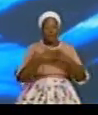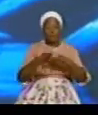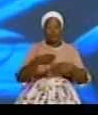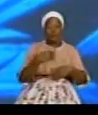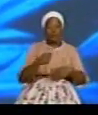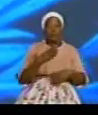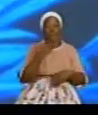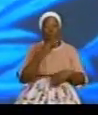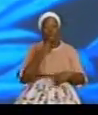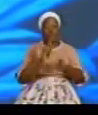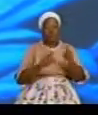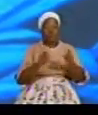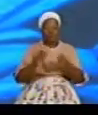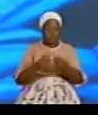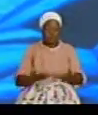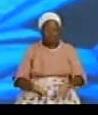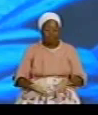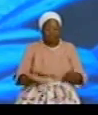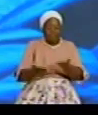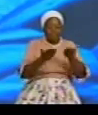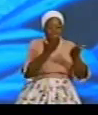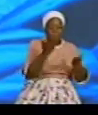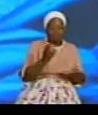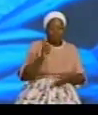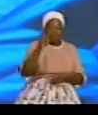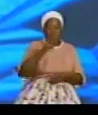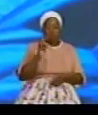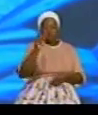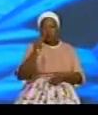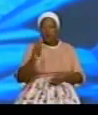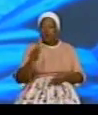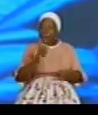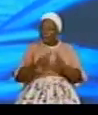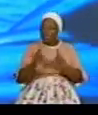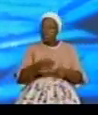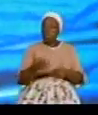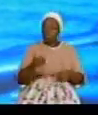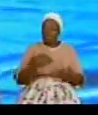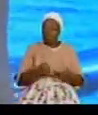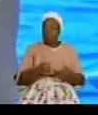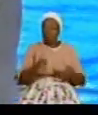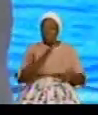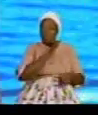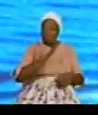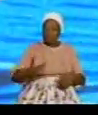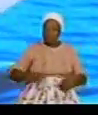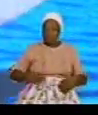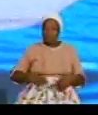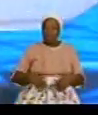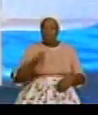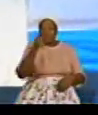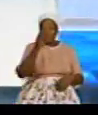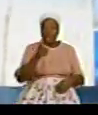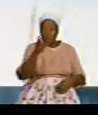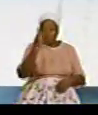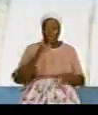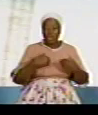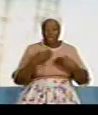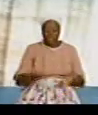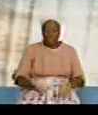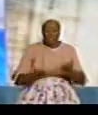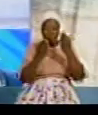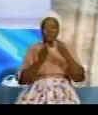people to lift him up. He was already lifted up. And if you're going to, if you're looking